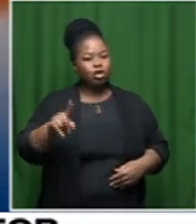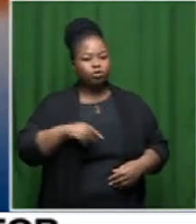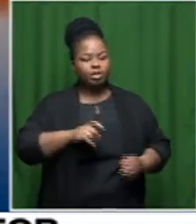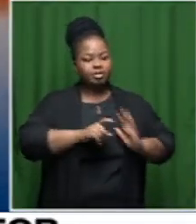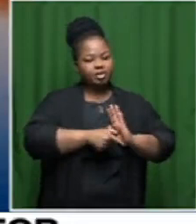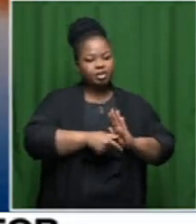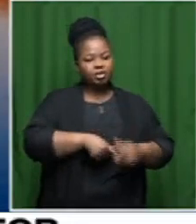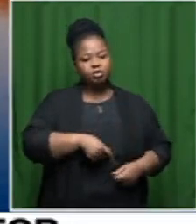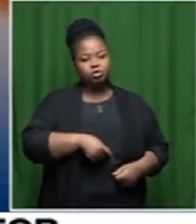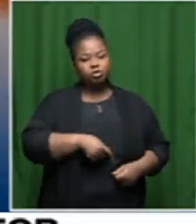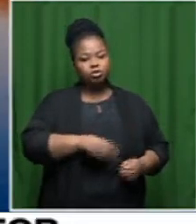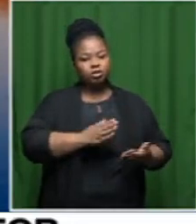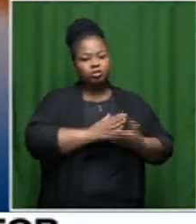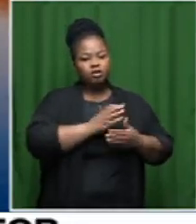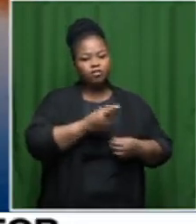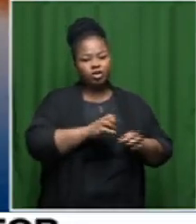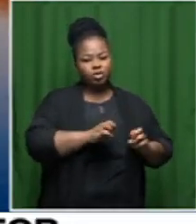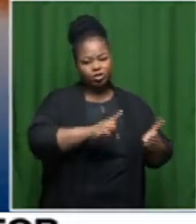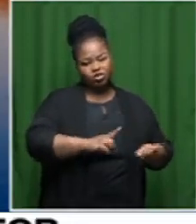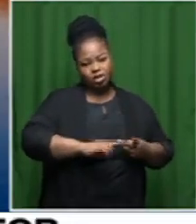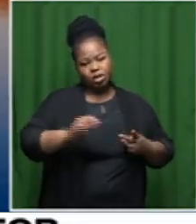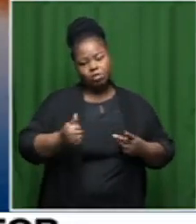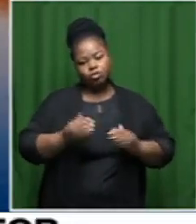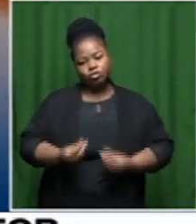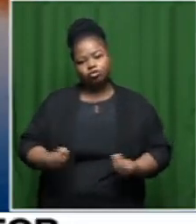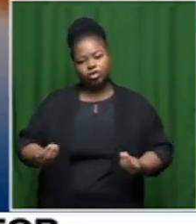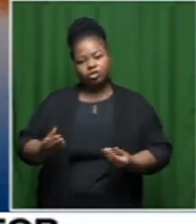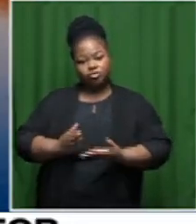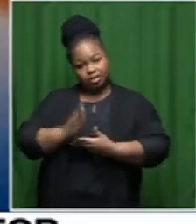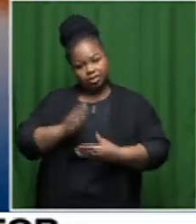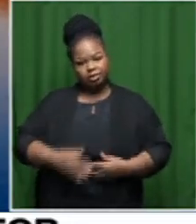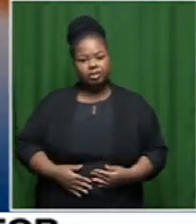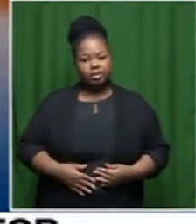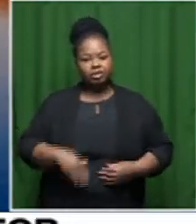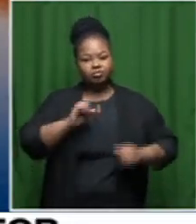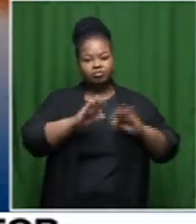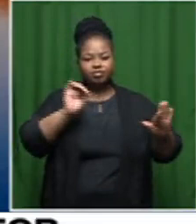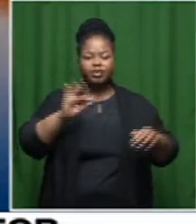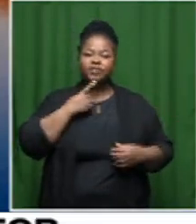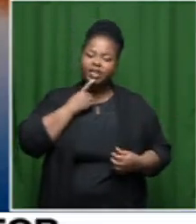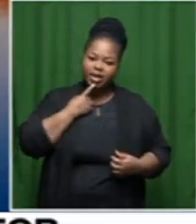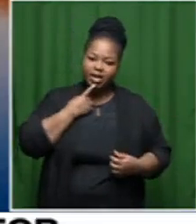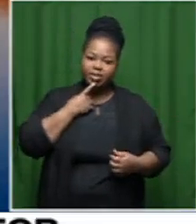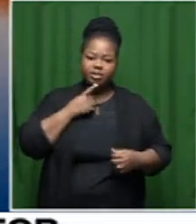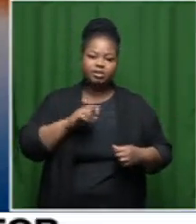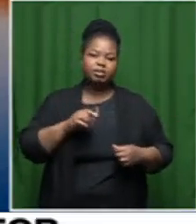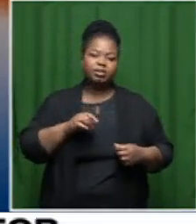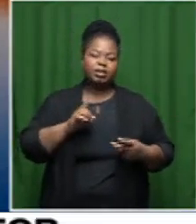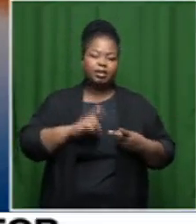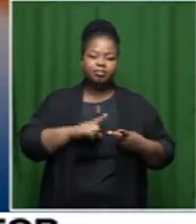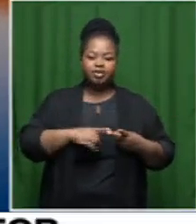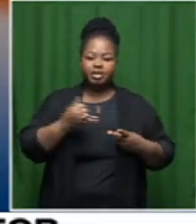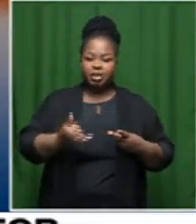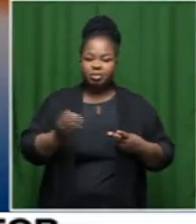2 coins. One was the right to education, one was children's rights. And then from there, I've exhibited in Finland, I've exhibited